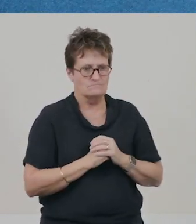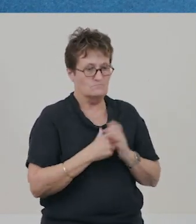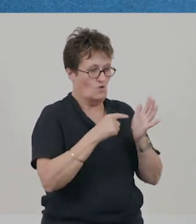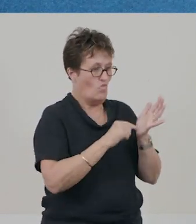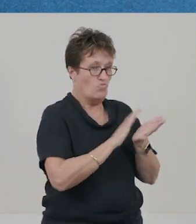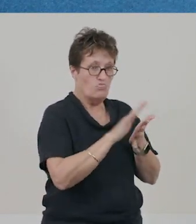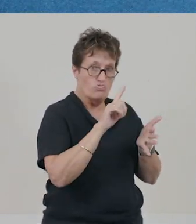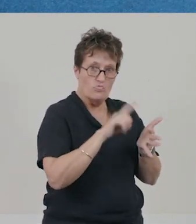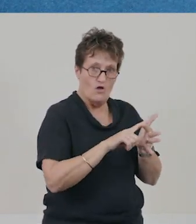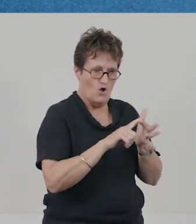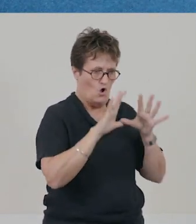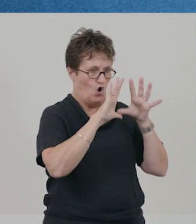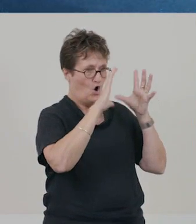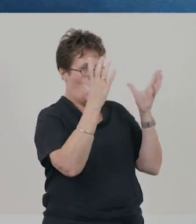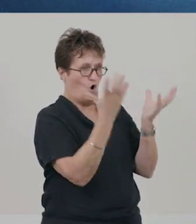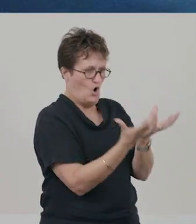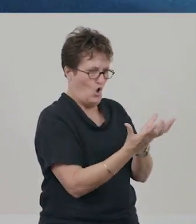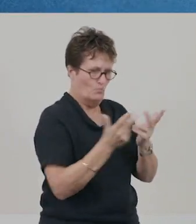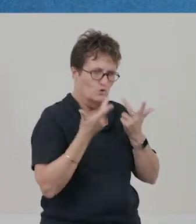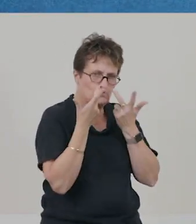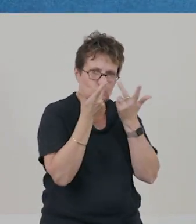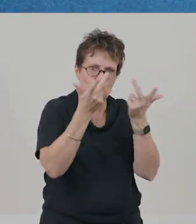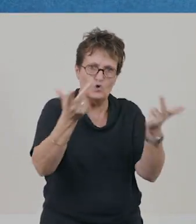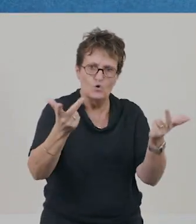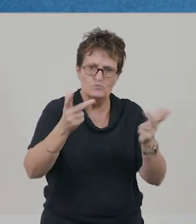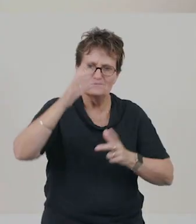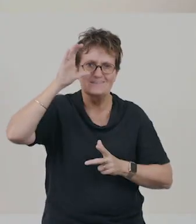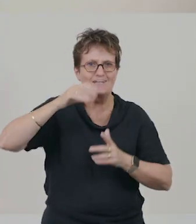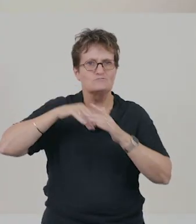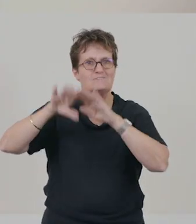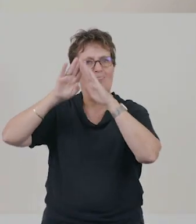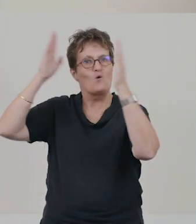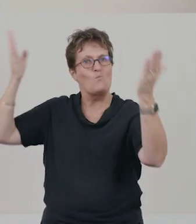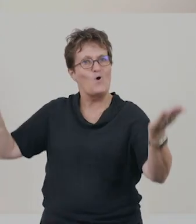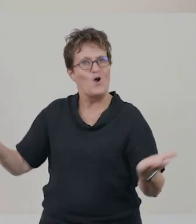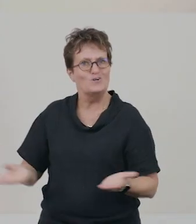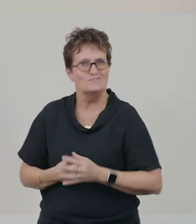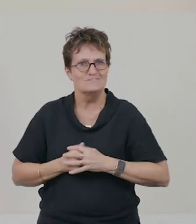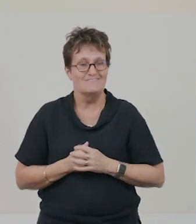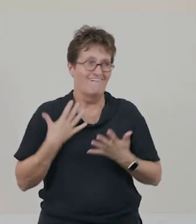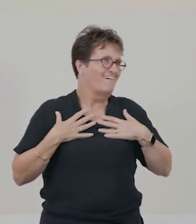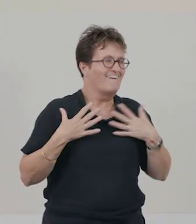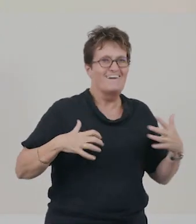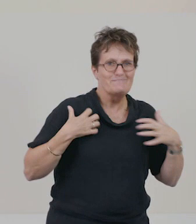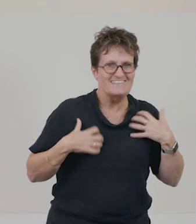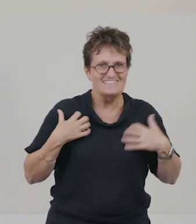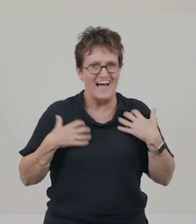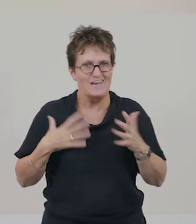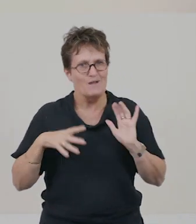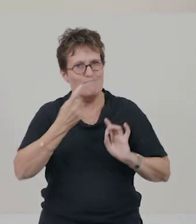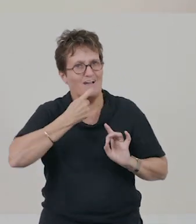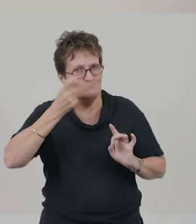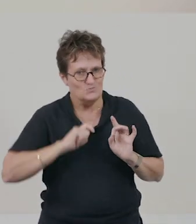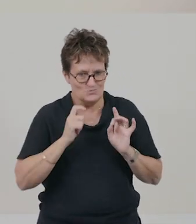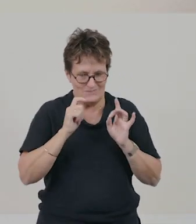shows the countries of the world. Oh, I'm so excited. My museum's finally